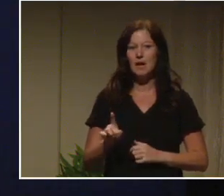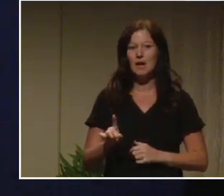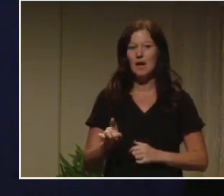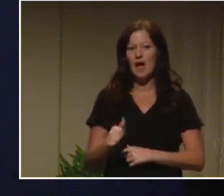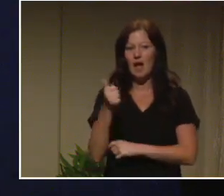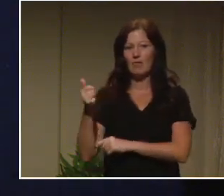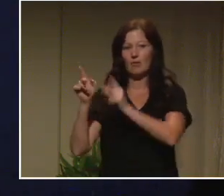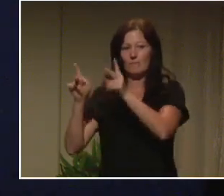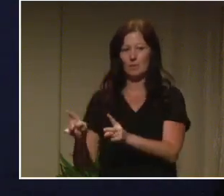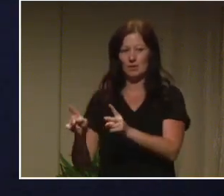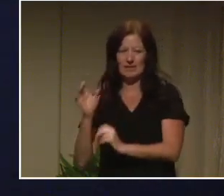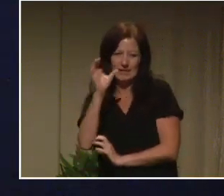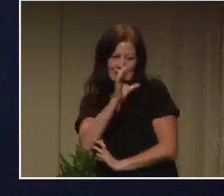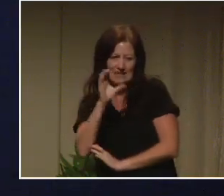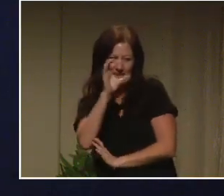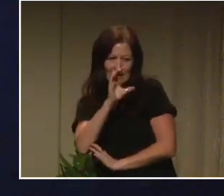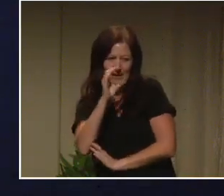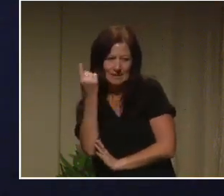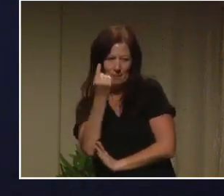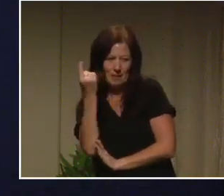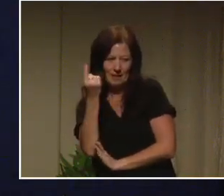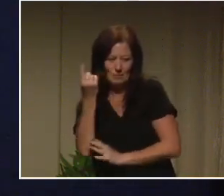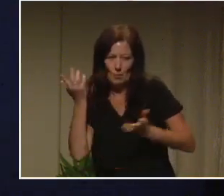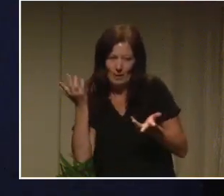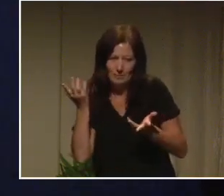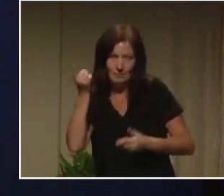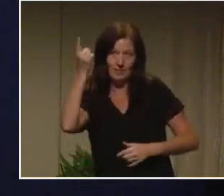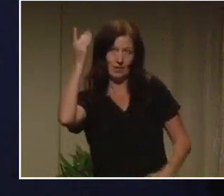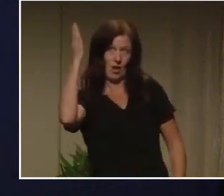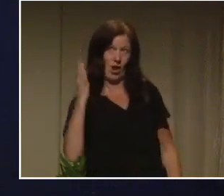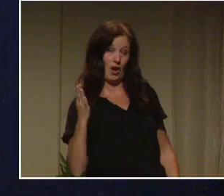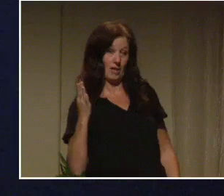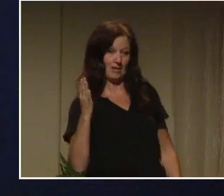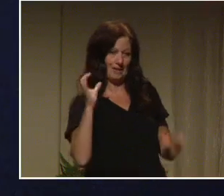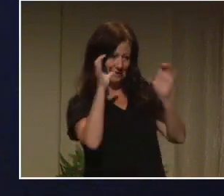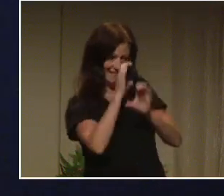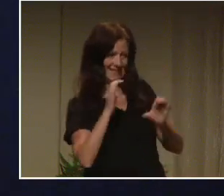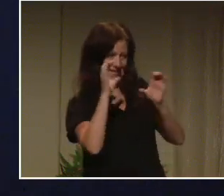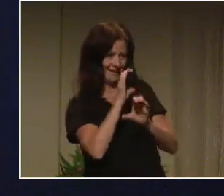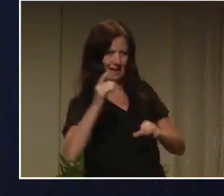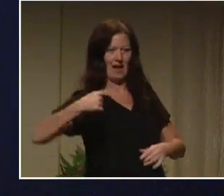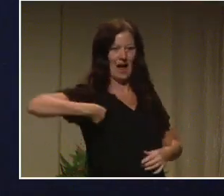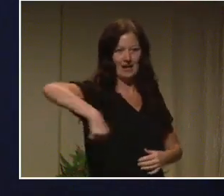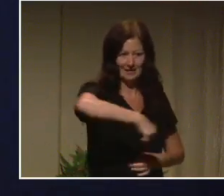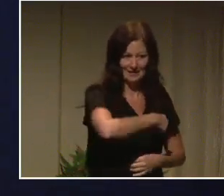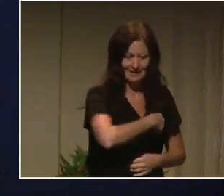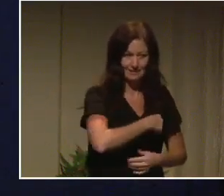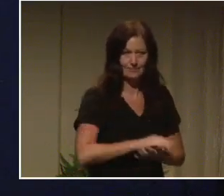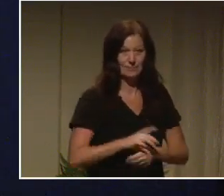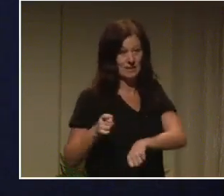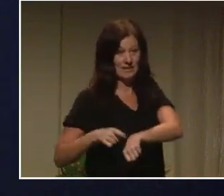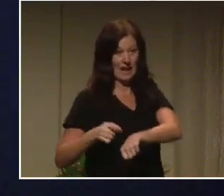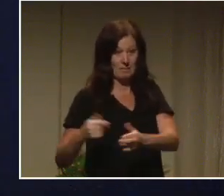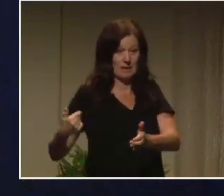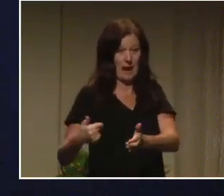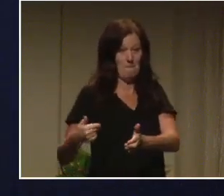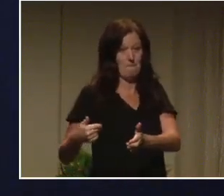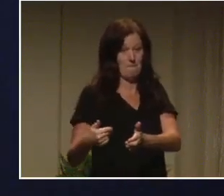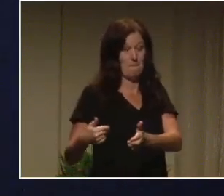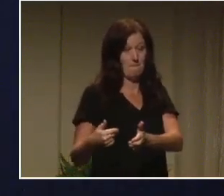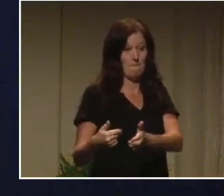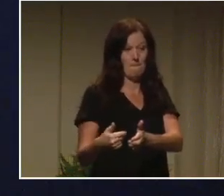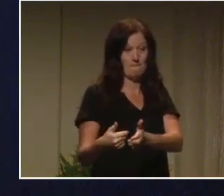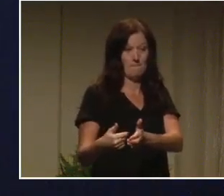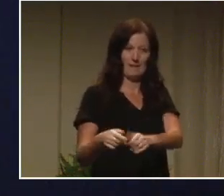trumps all of the things we're seeking, and that is God. Jesus said this, "A time is coming and now has come